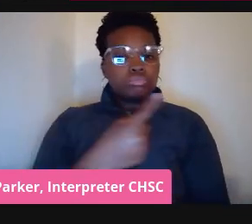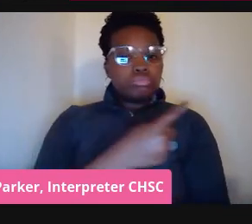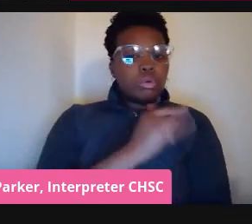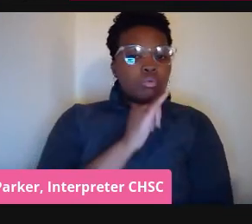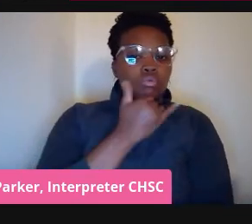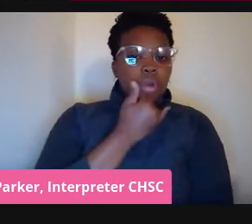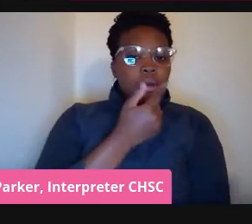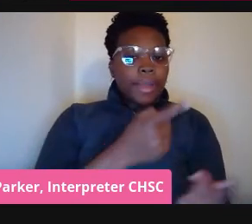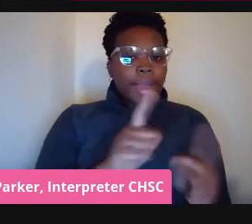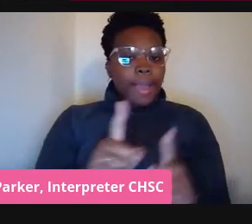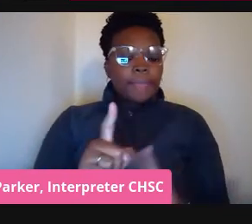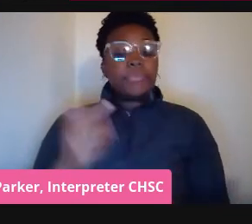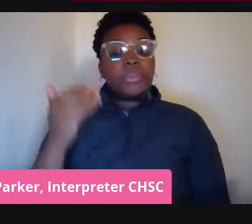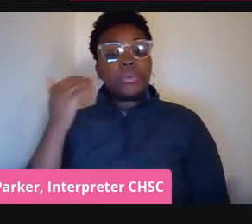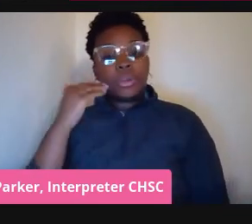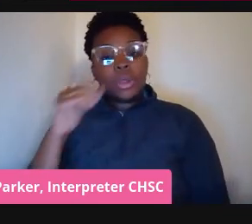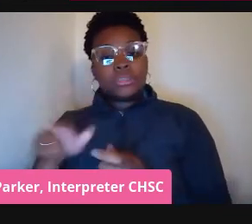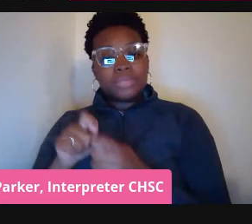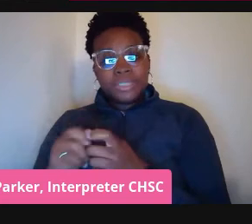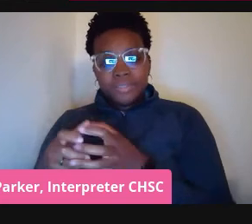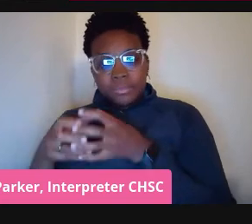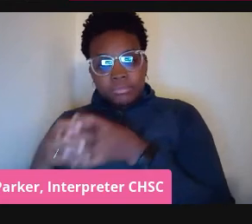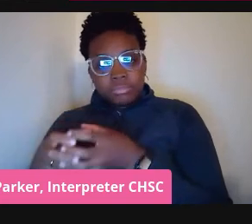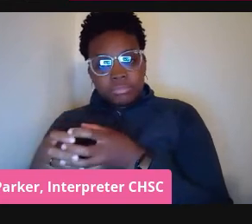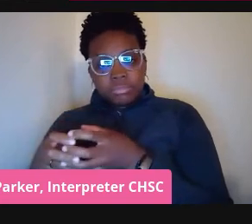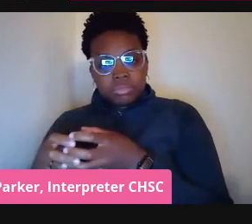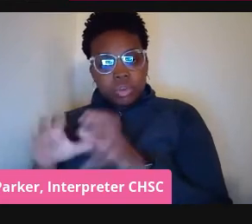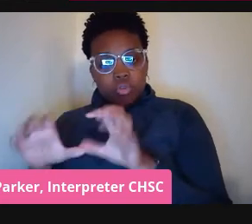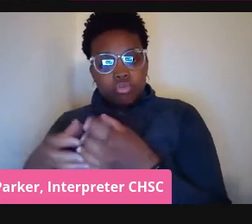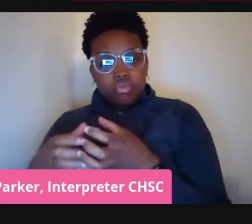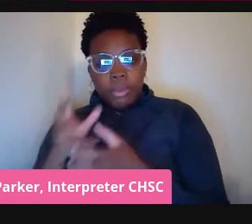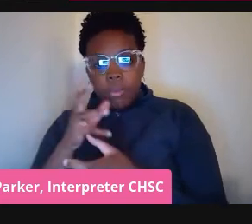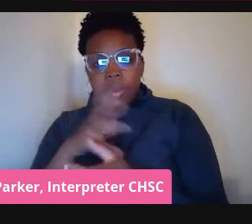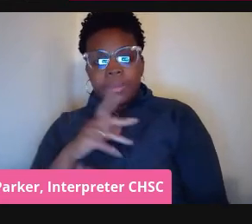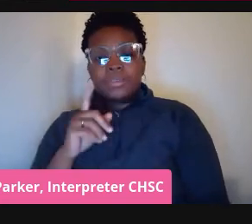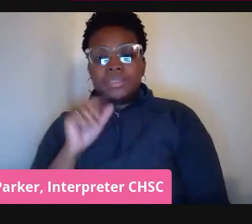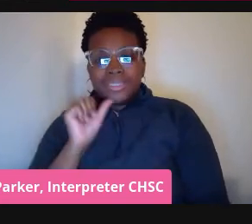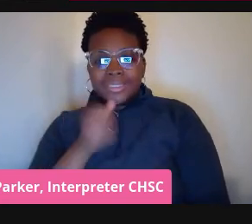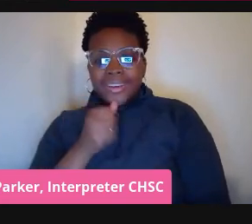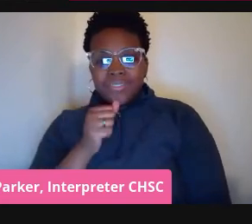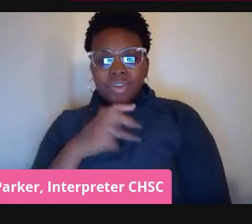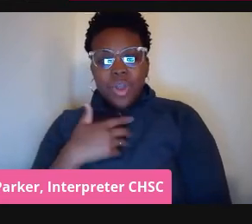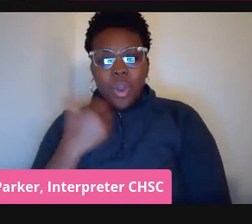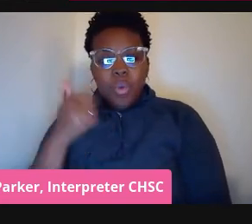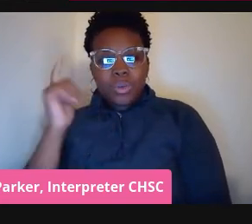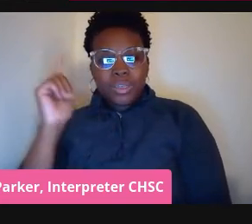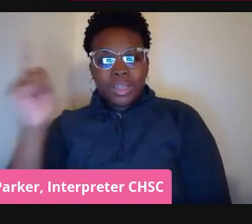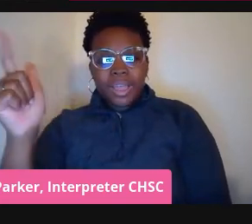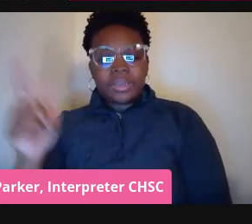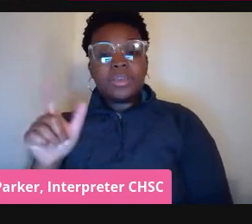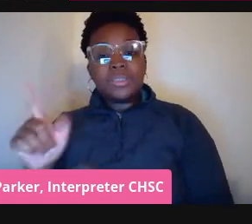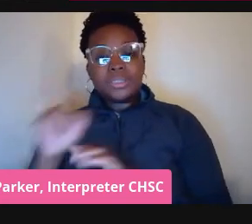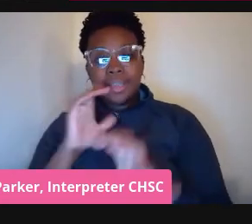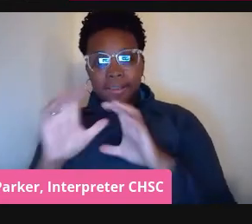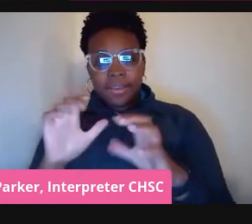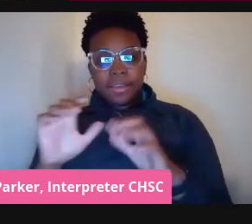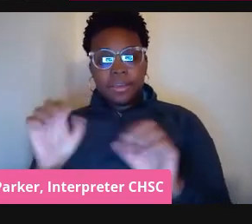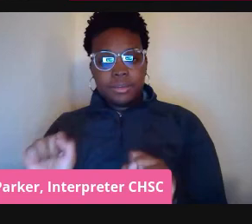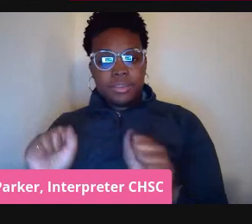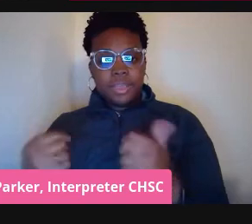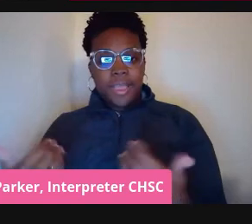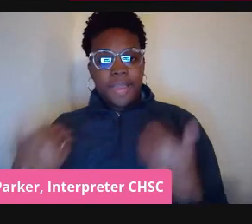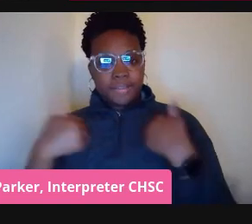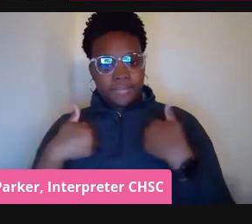is a certain pool of women that are really suffering from this as they get older. You know, this is a conversation that we can potentially start